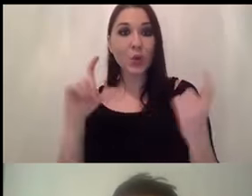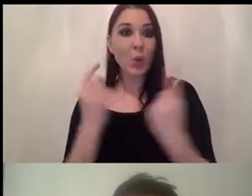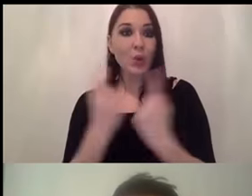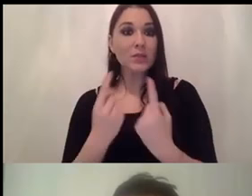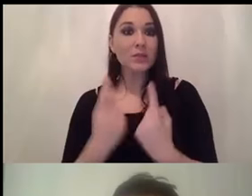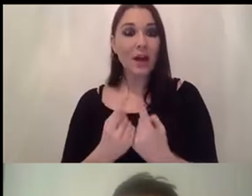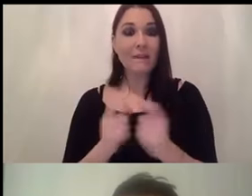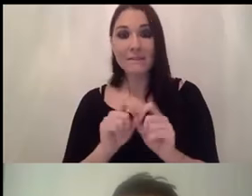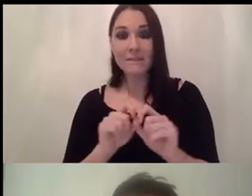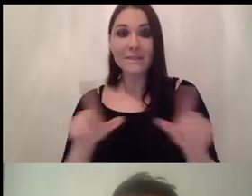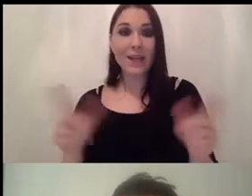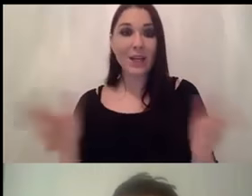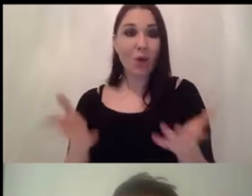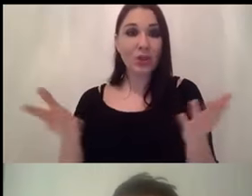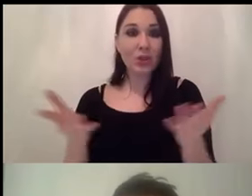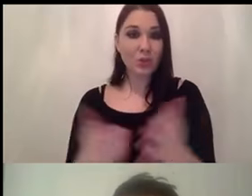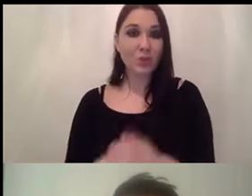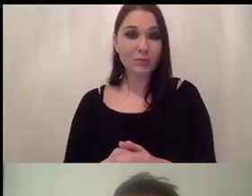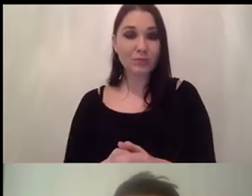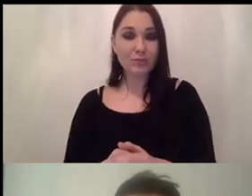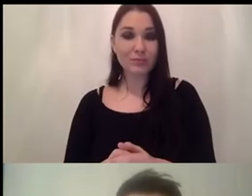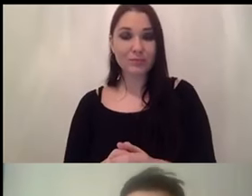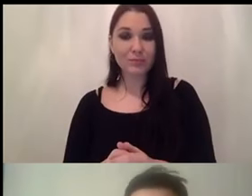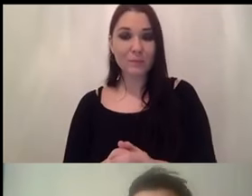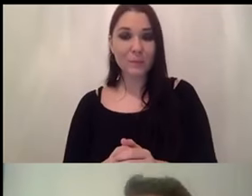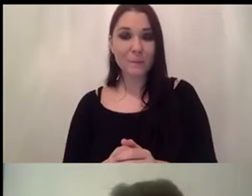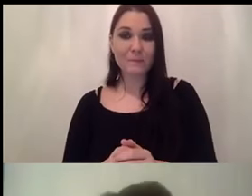can just encourage you to do that.